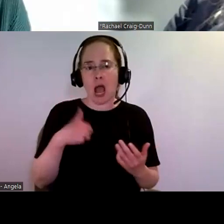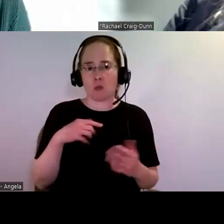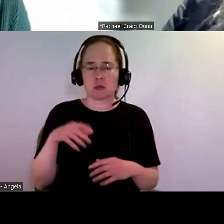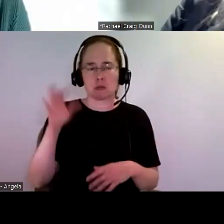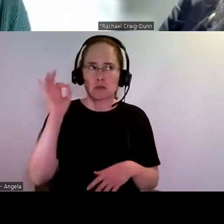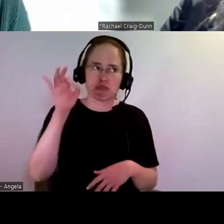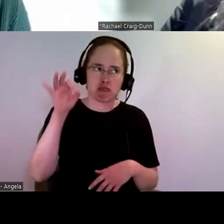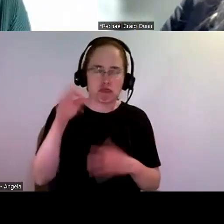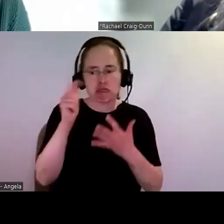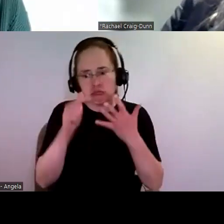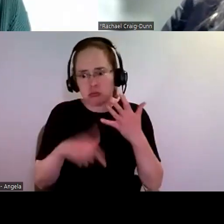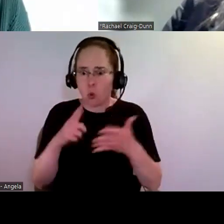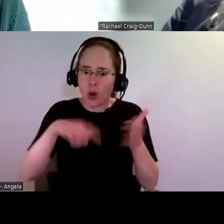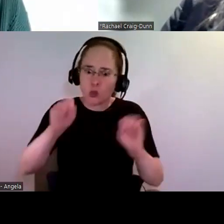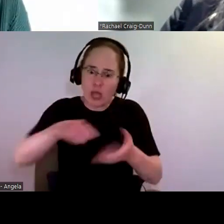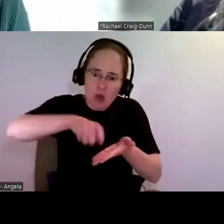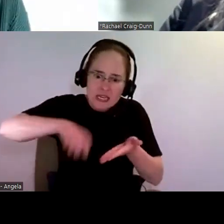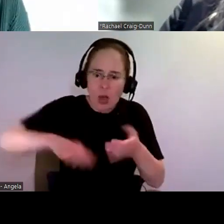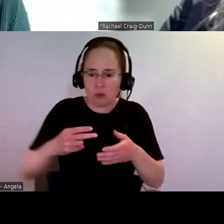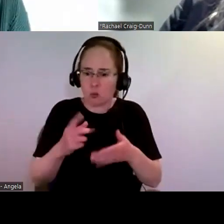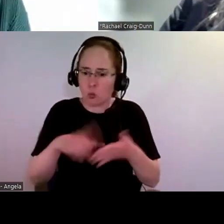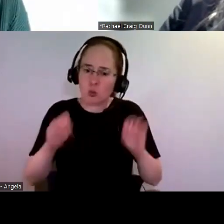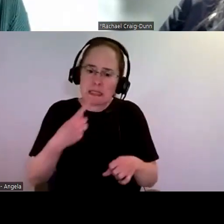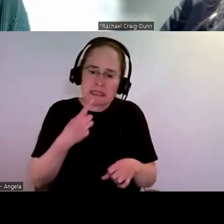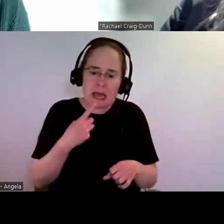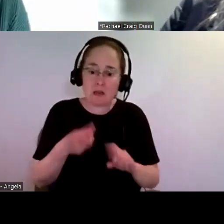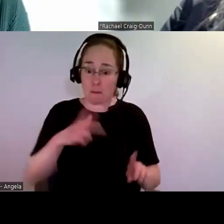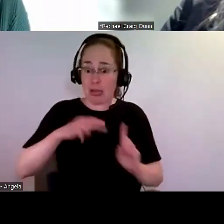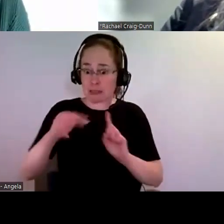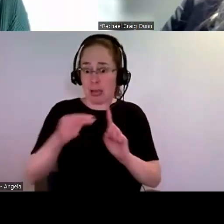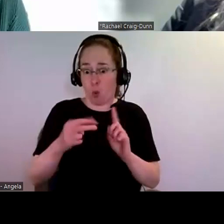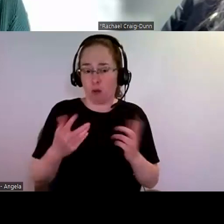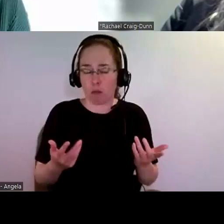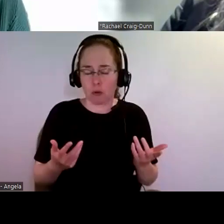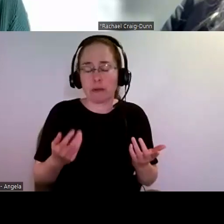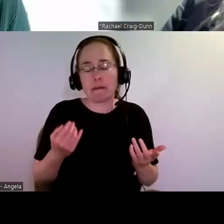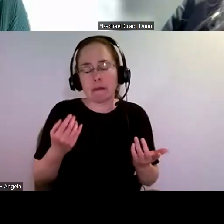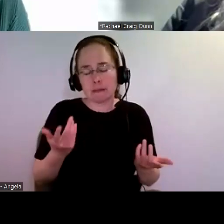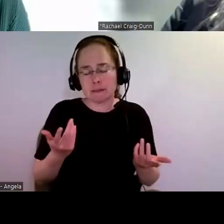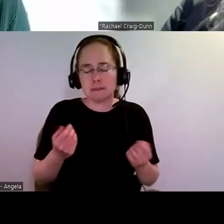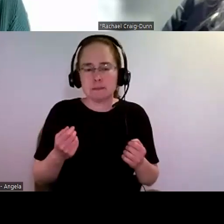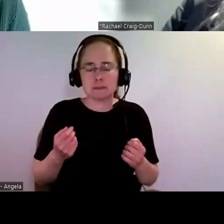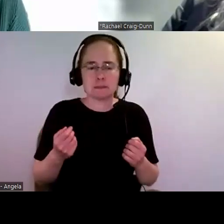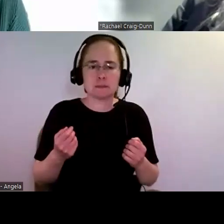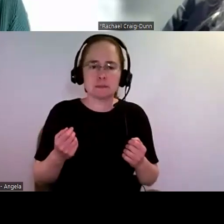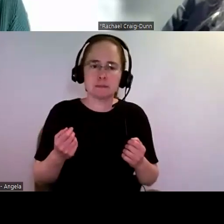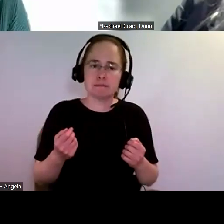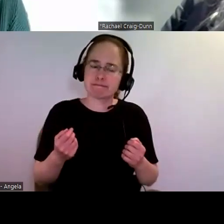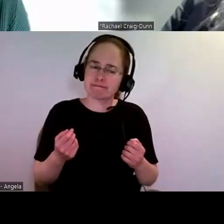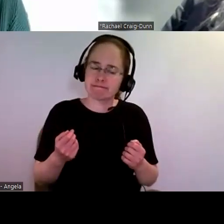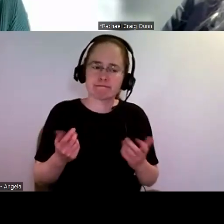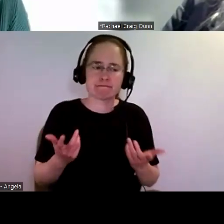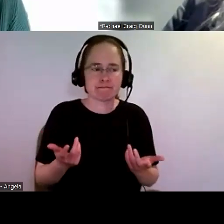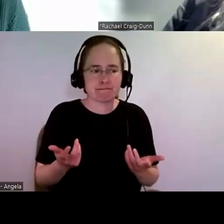little things you guys can write down and kind of use, from my standpoint, if your loved one is ever hospitalized